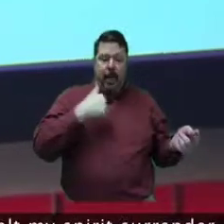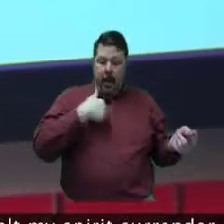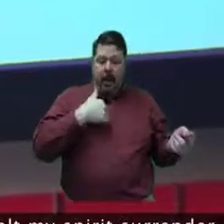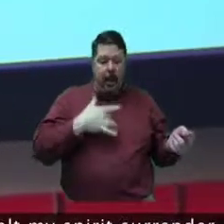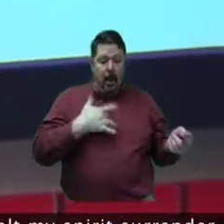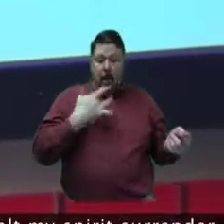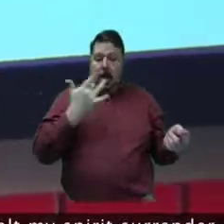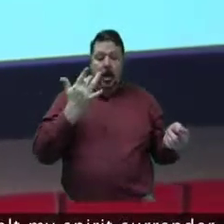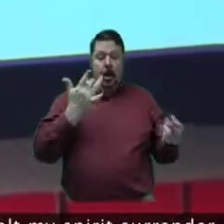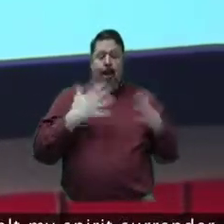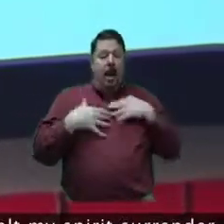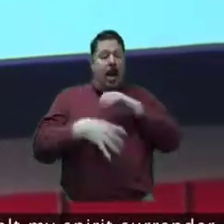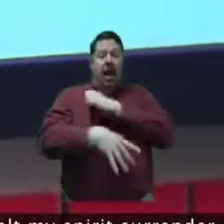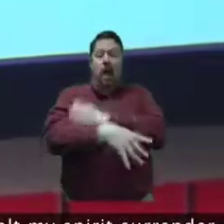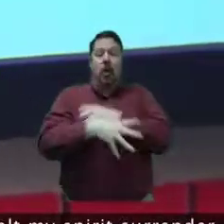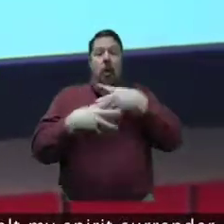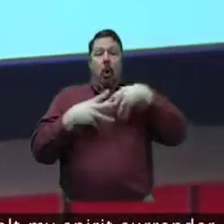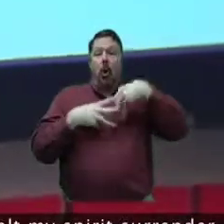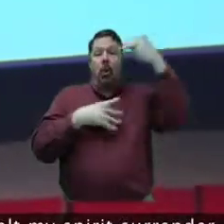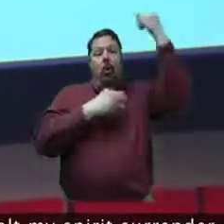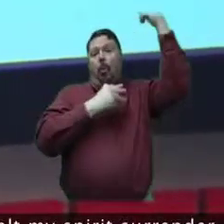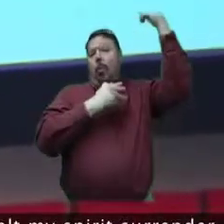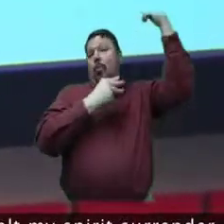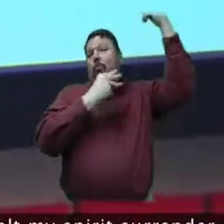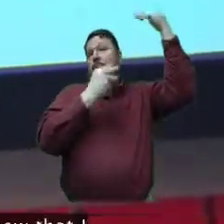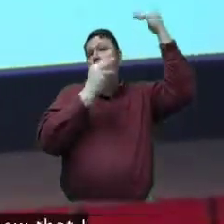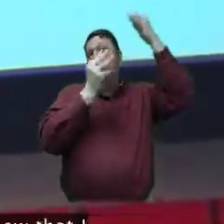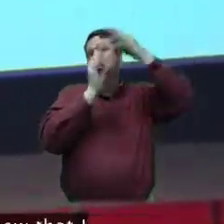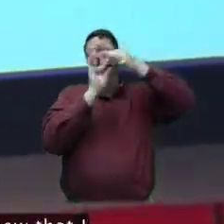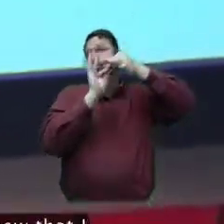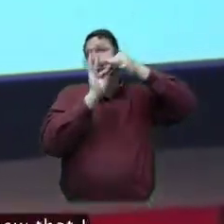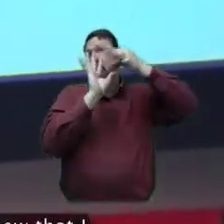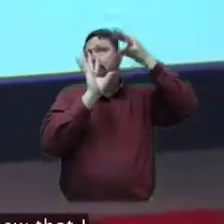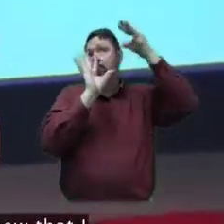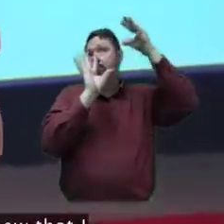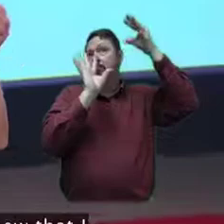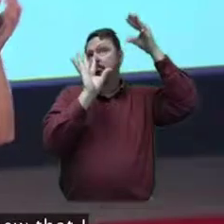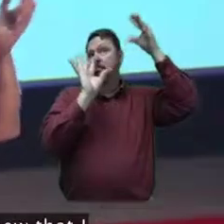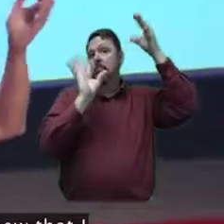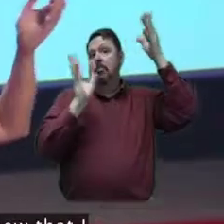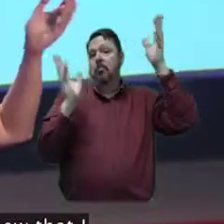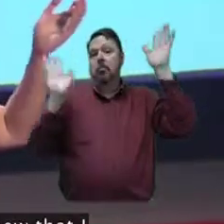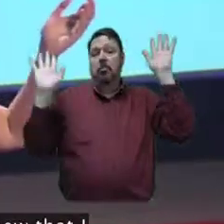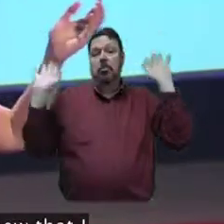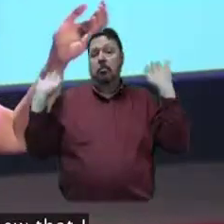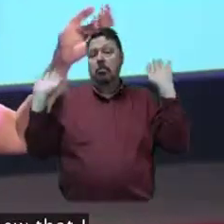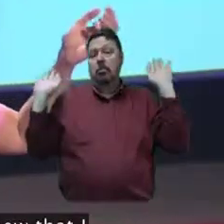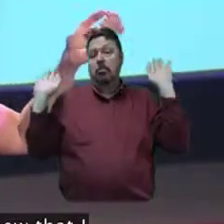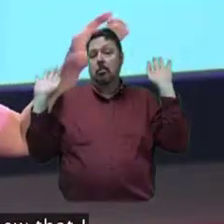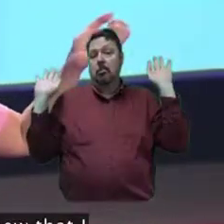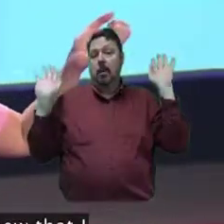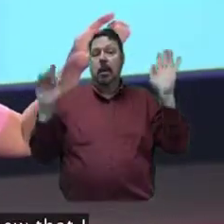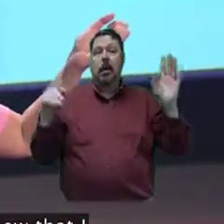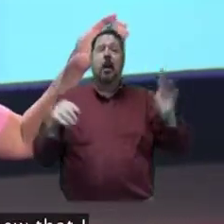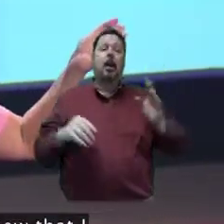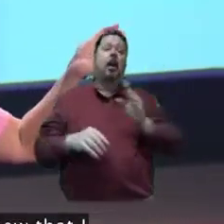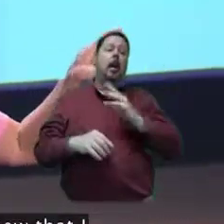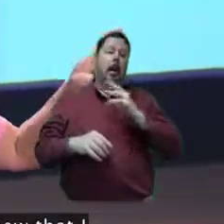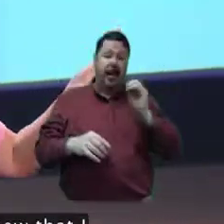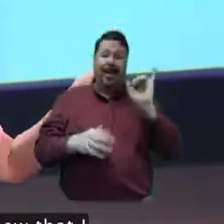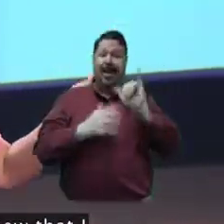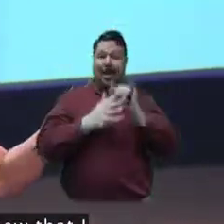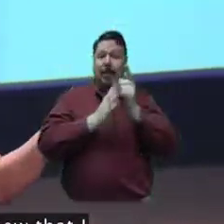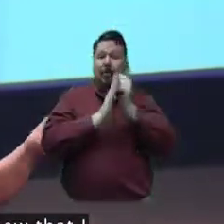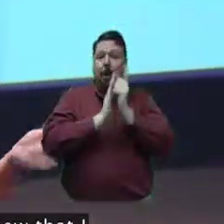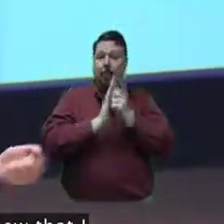just felt my energy lift and I felt my spirit surrender. And in